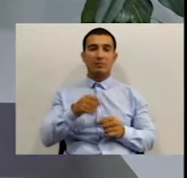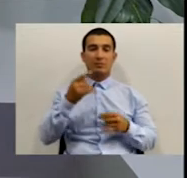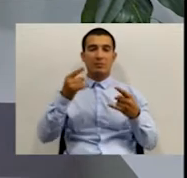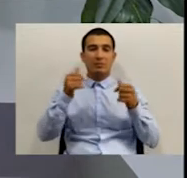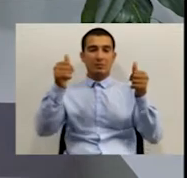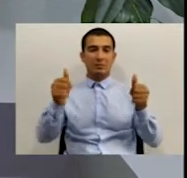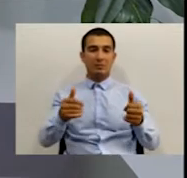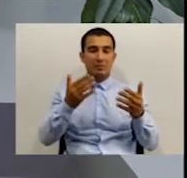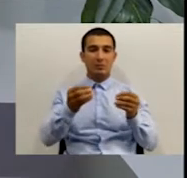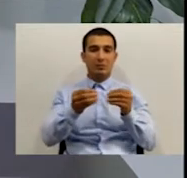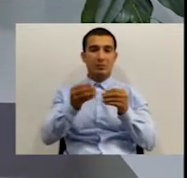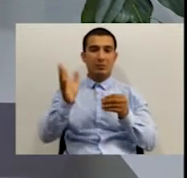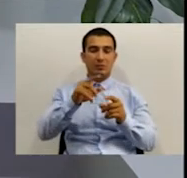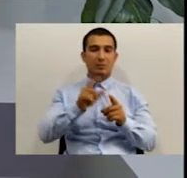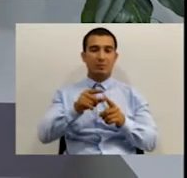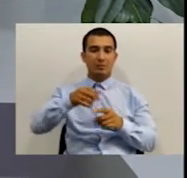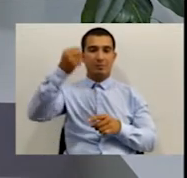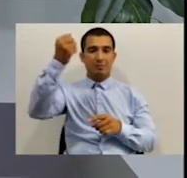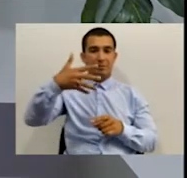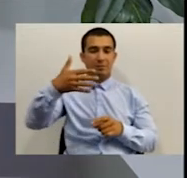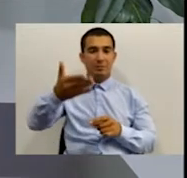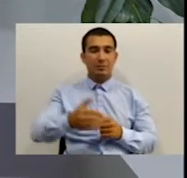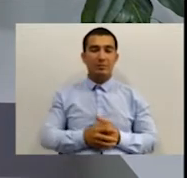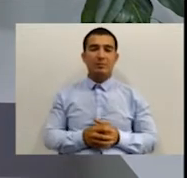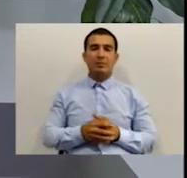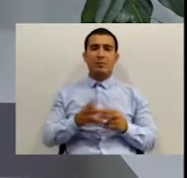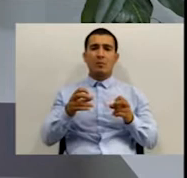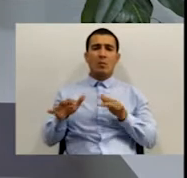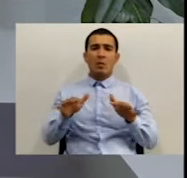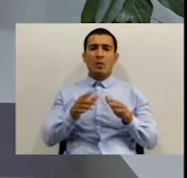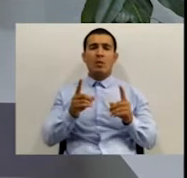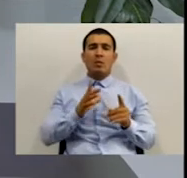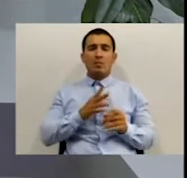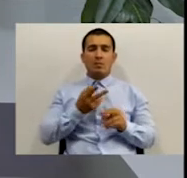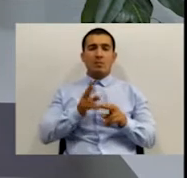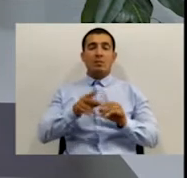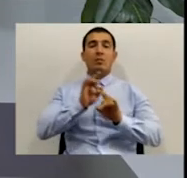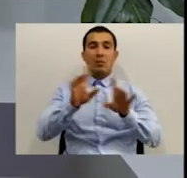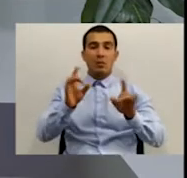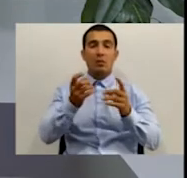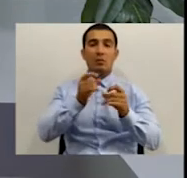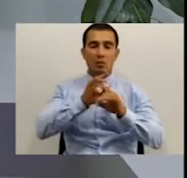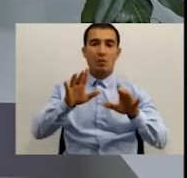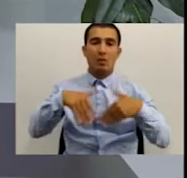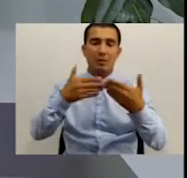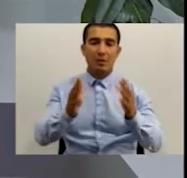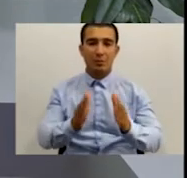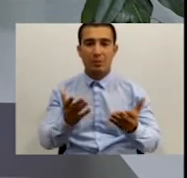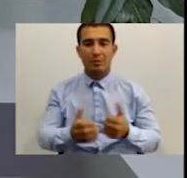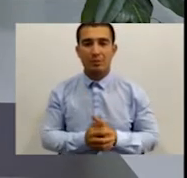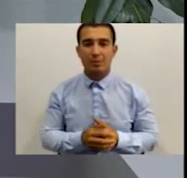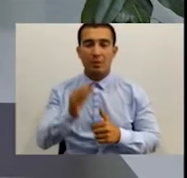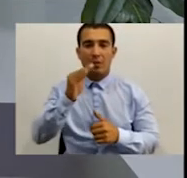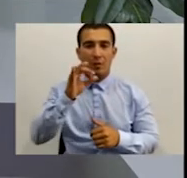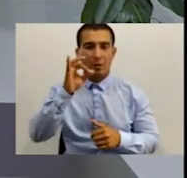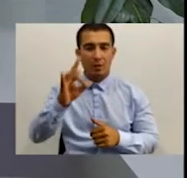uchun bizning ekranimizga 10 marta O'zbekiston ona vatanim jumlasini chiqardi. Bu qanday jarayon ketdi bu yerda? Shuni haqida yana